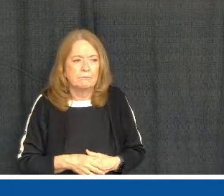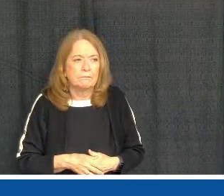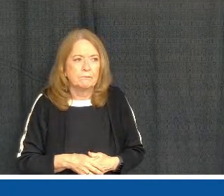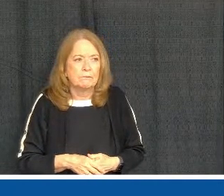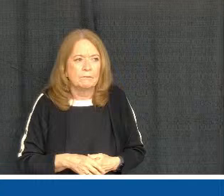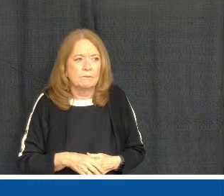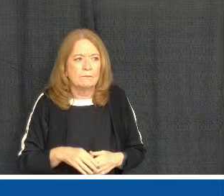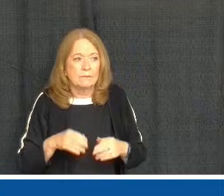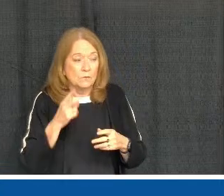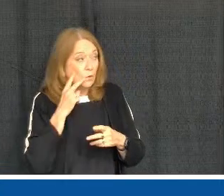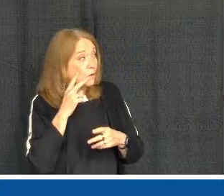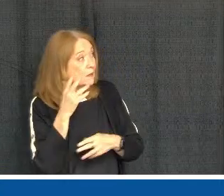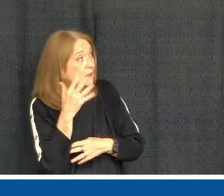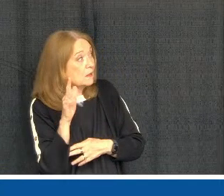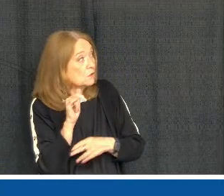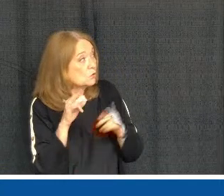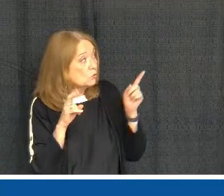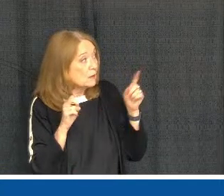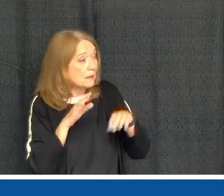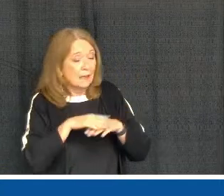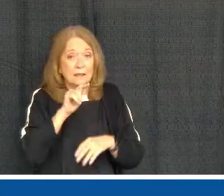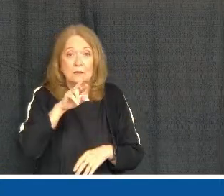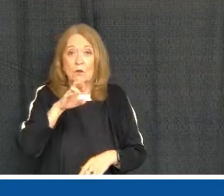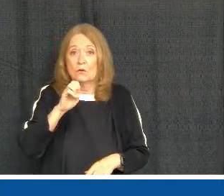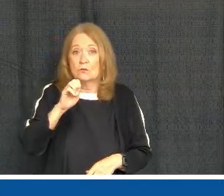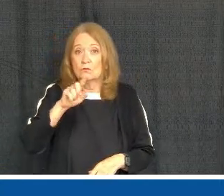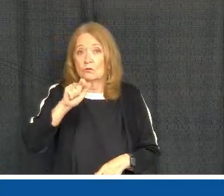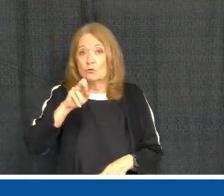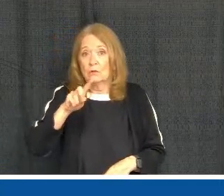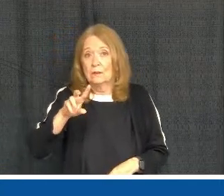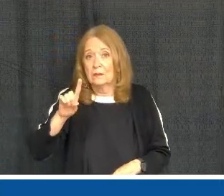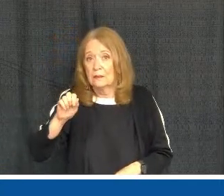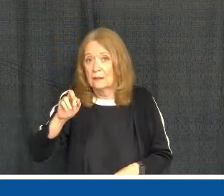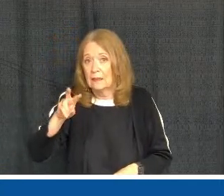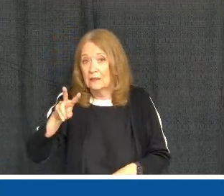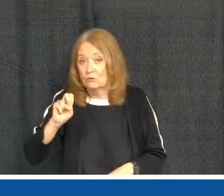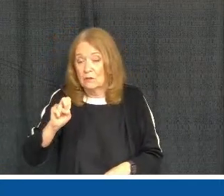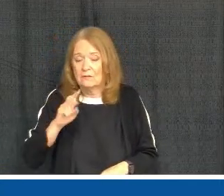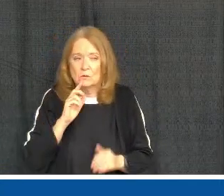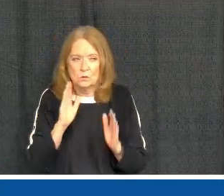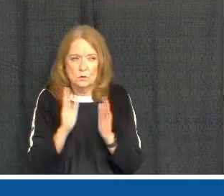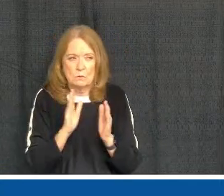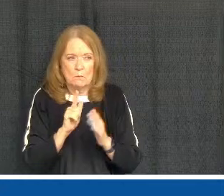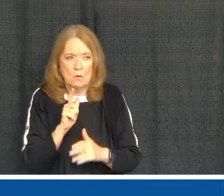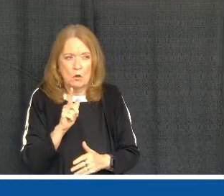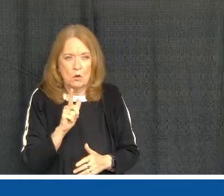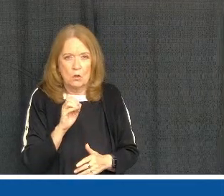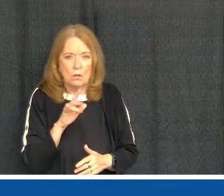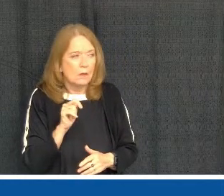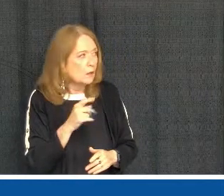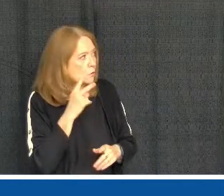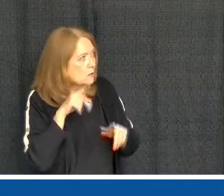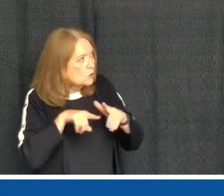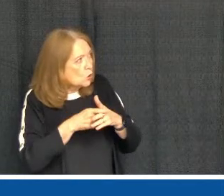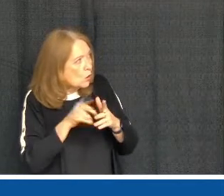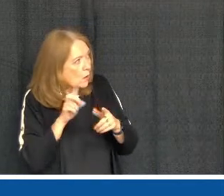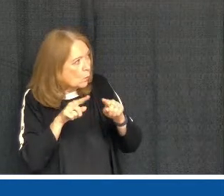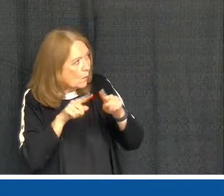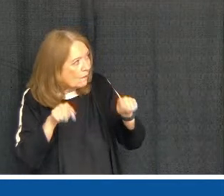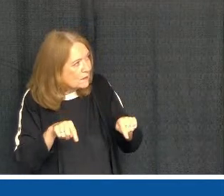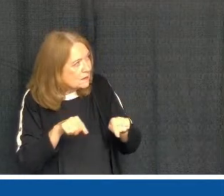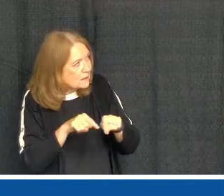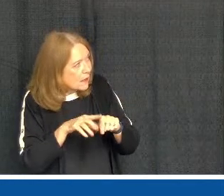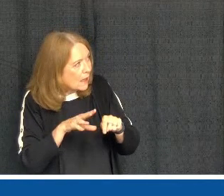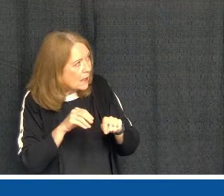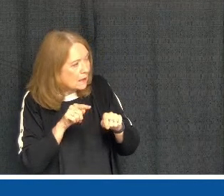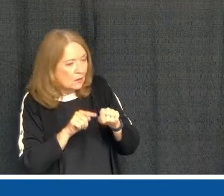Here it is off Treeland Drive. So it's a small flag lot starting where our sign is and going back. So